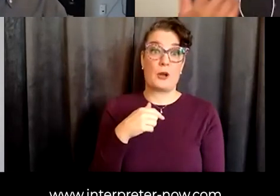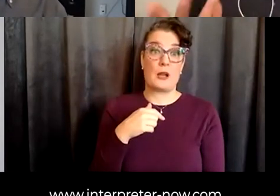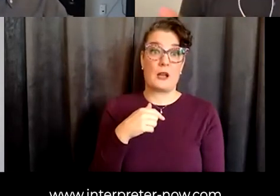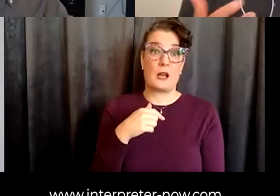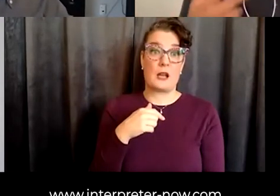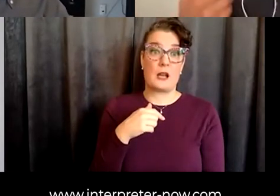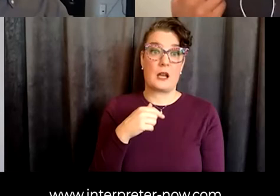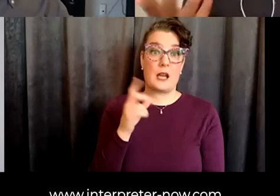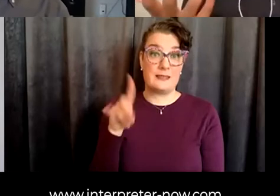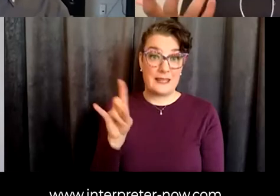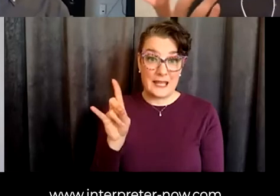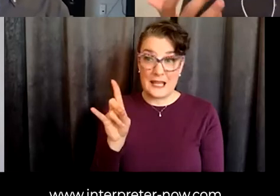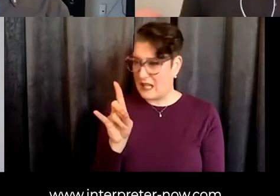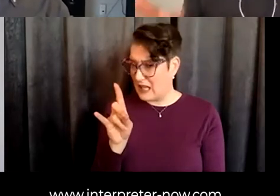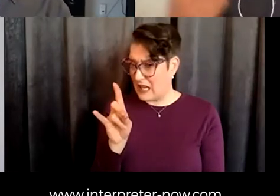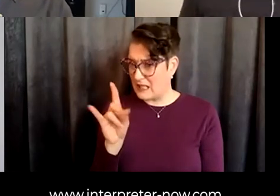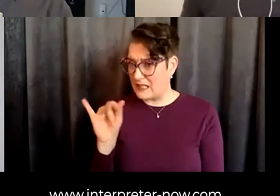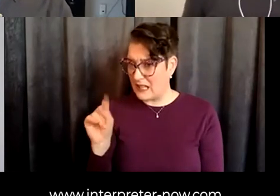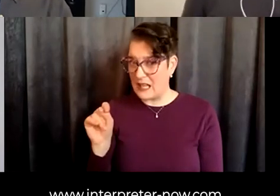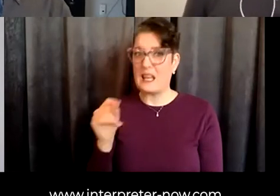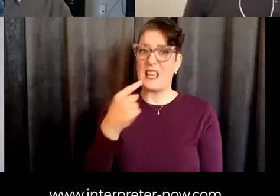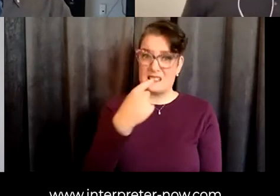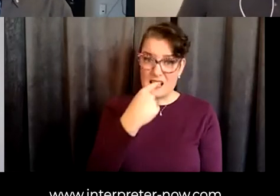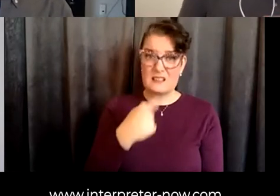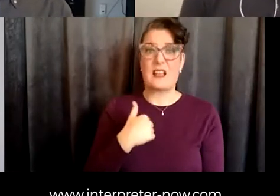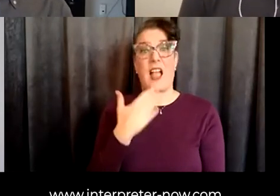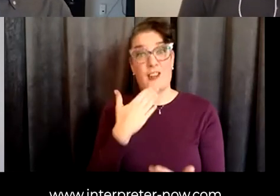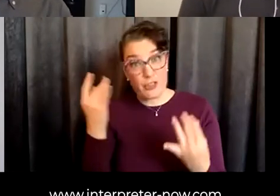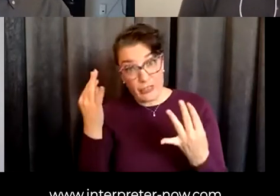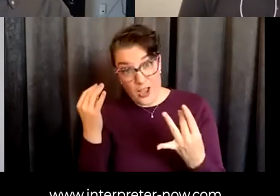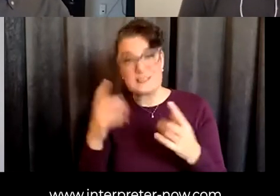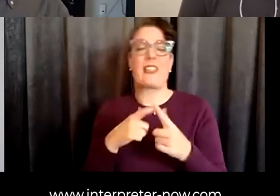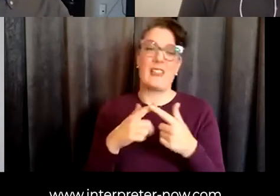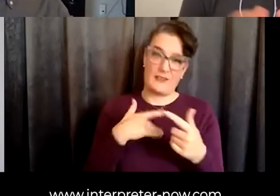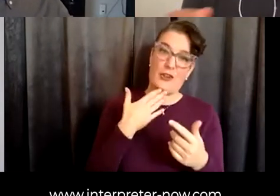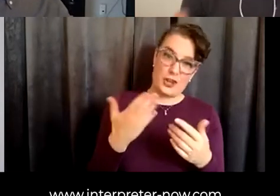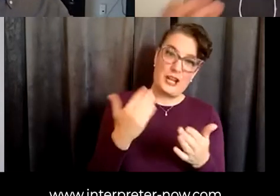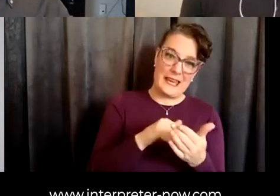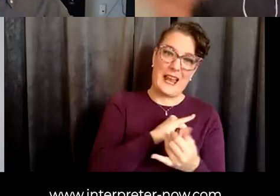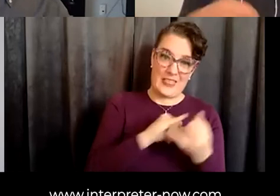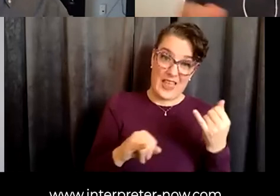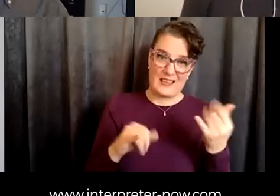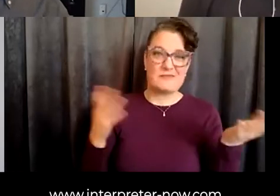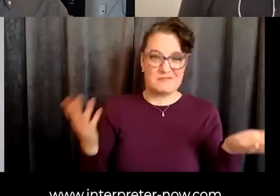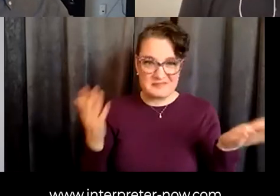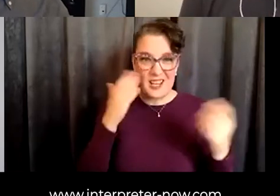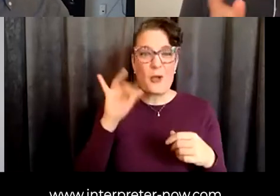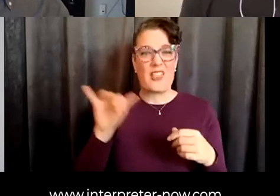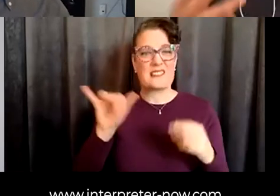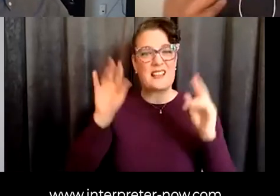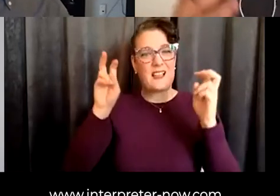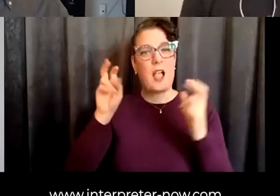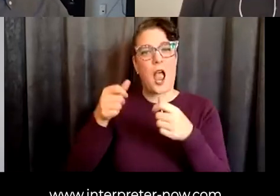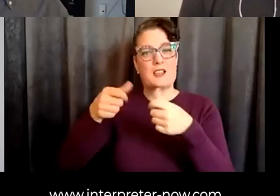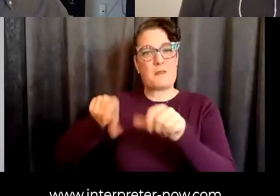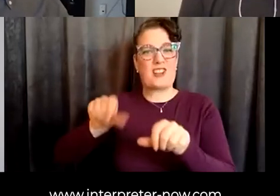had some good thoughts. In the end, I feel really good again. And I know that's like a mental wealth deposit, as I call it, to like